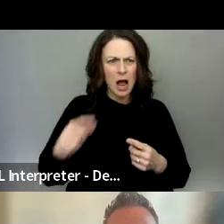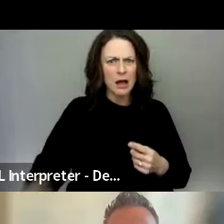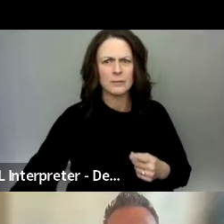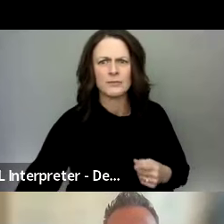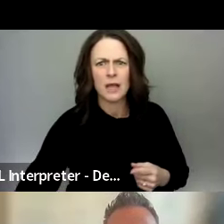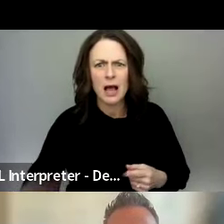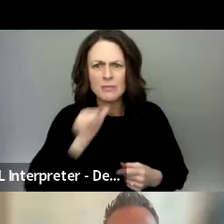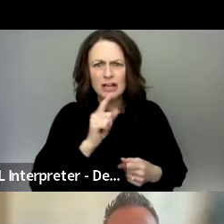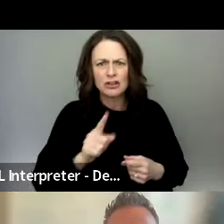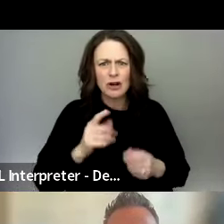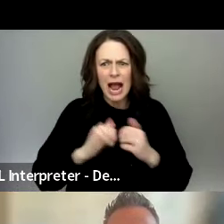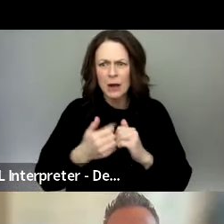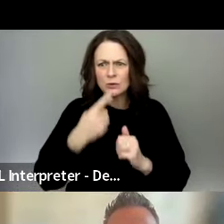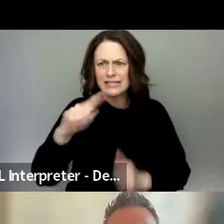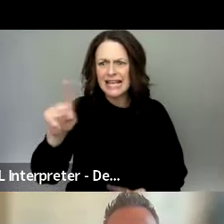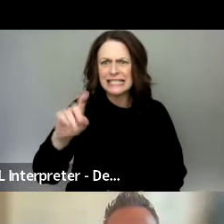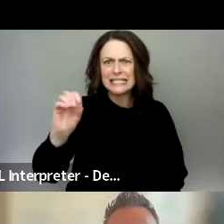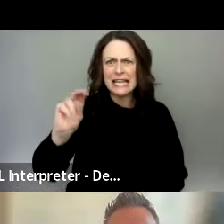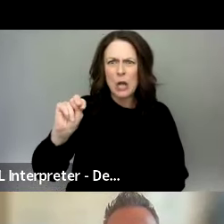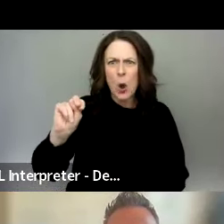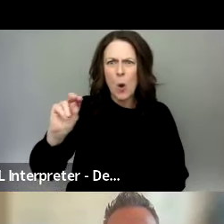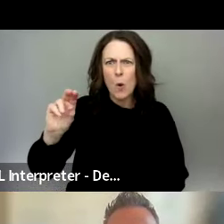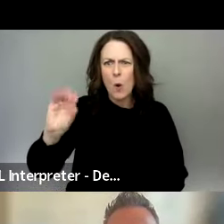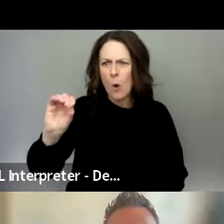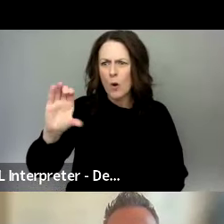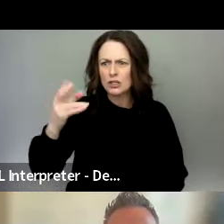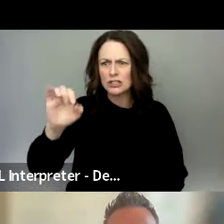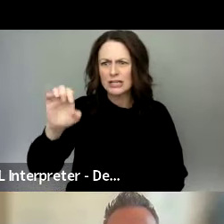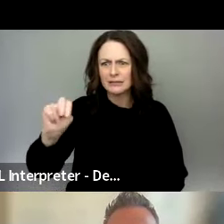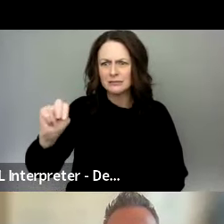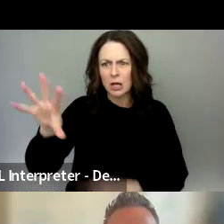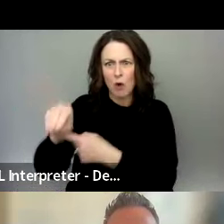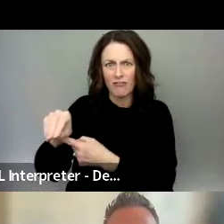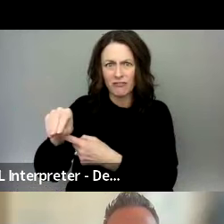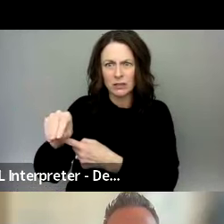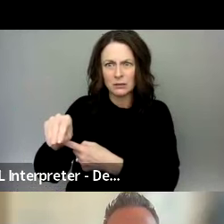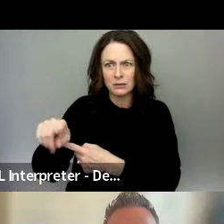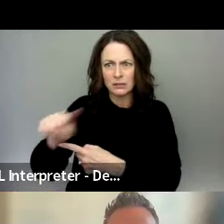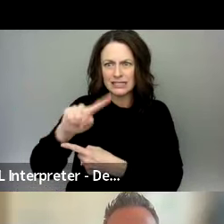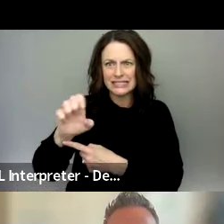know how to pronounce Zeno Xiang, who is not on camera.